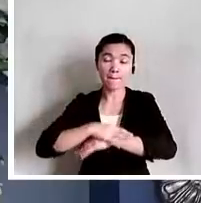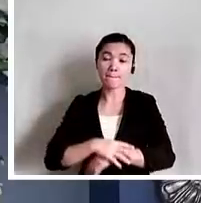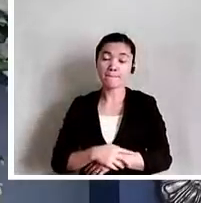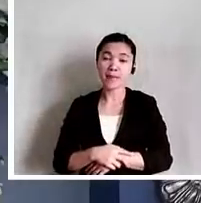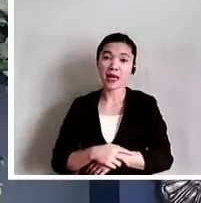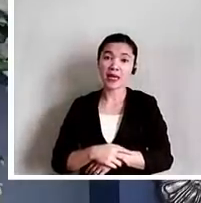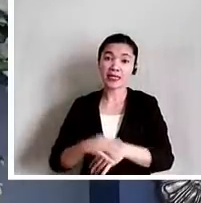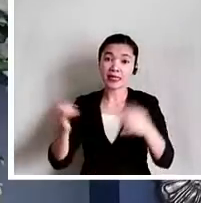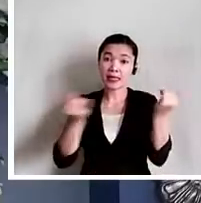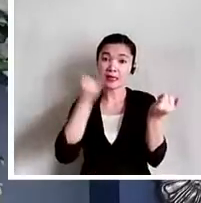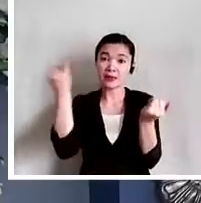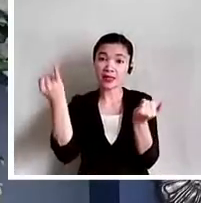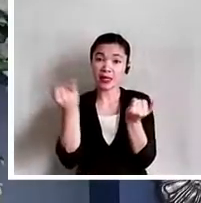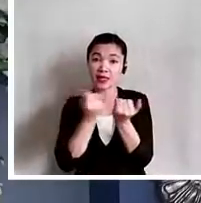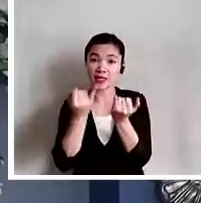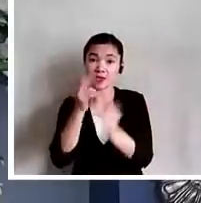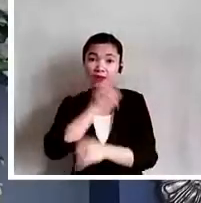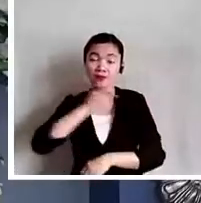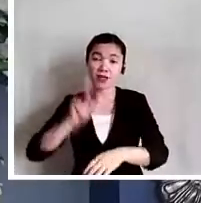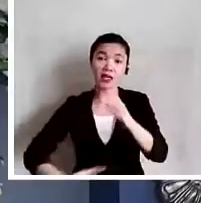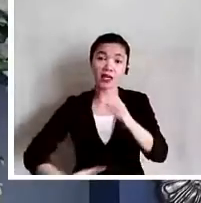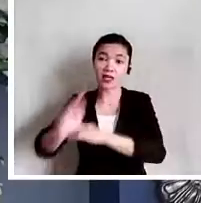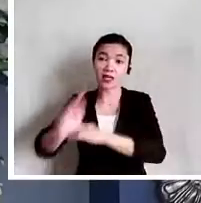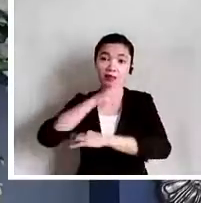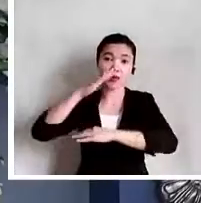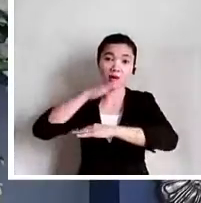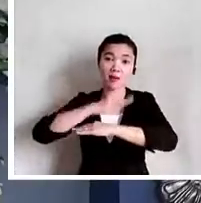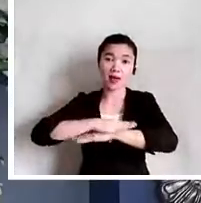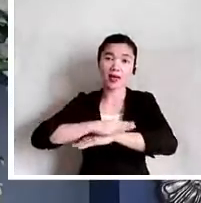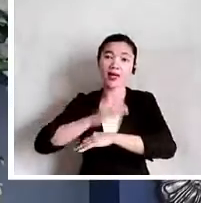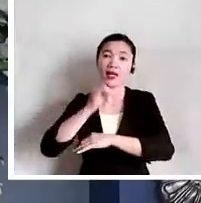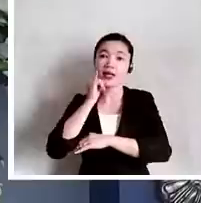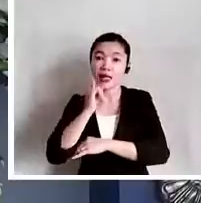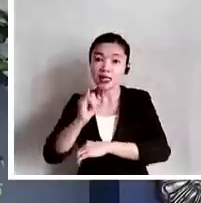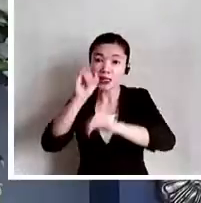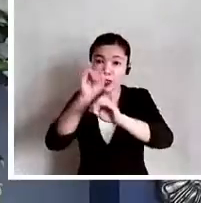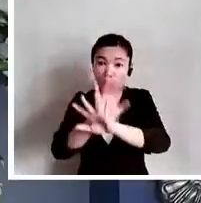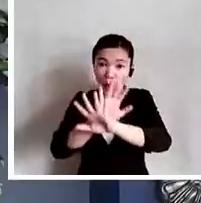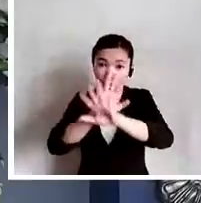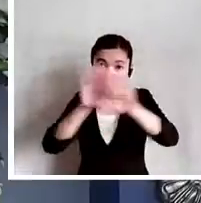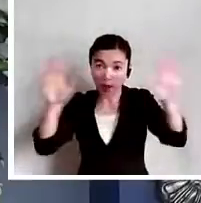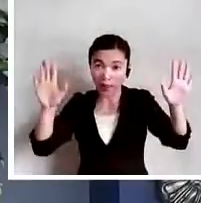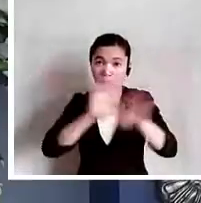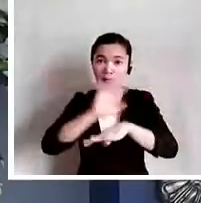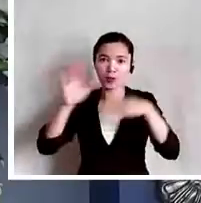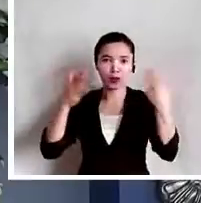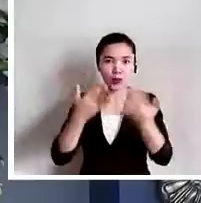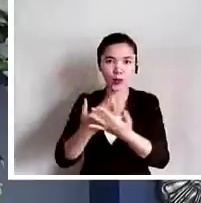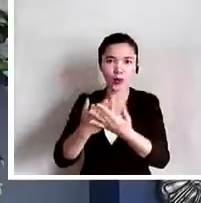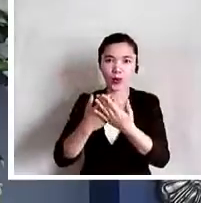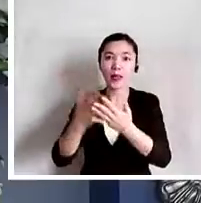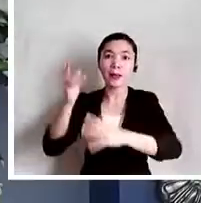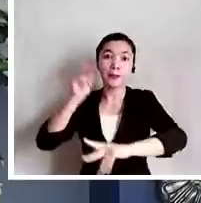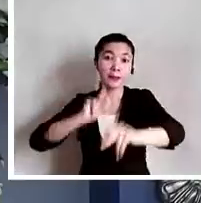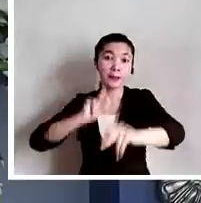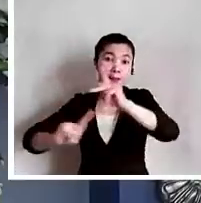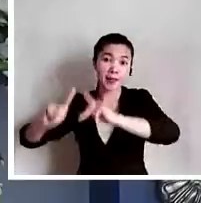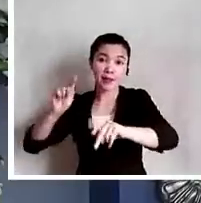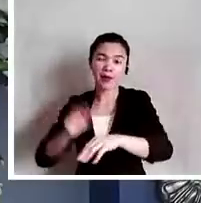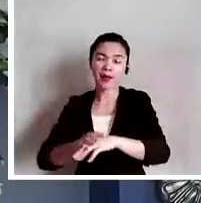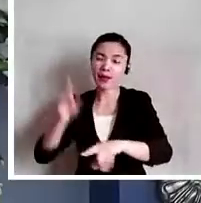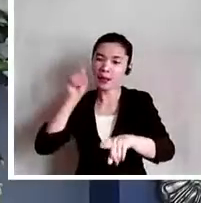kingdom of heaven is open for everybody, the human beings still have the